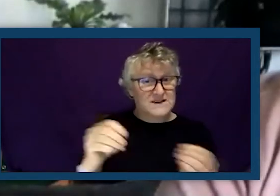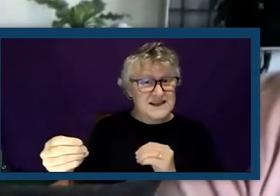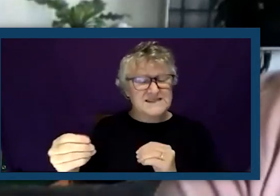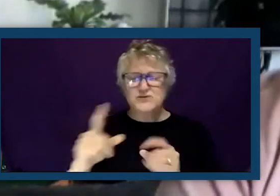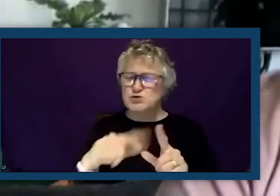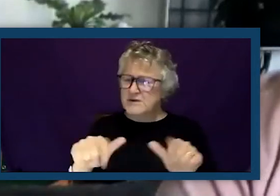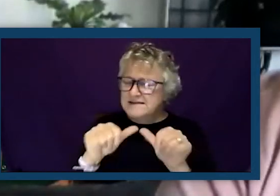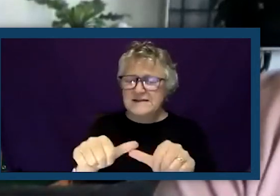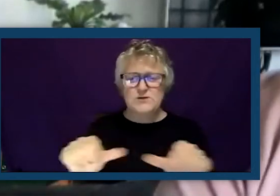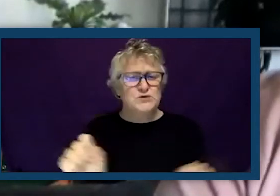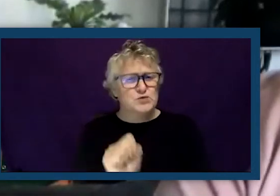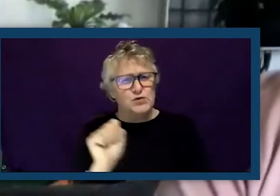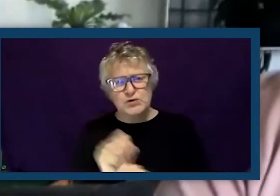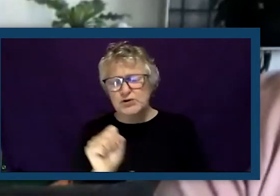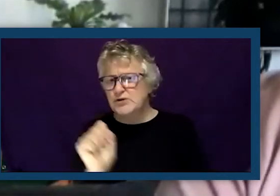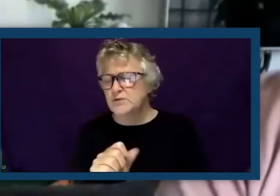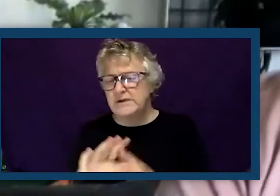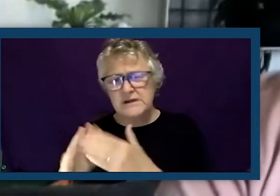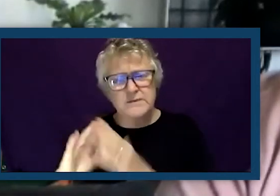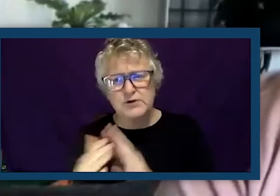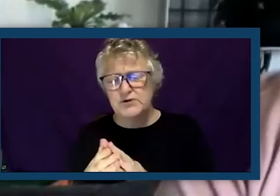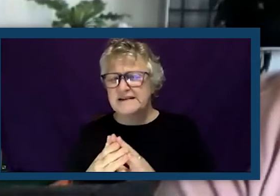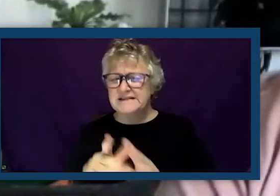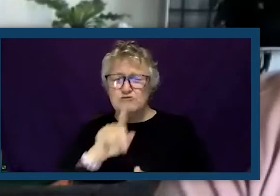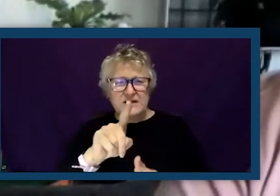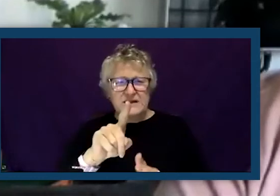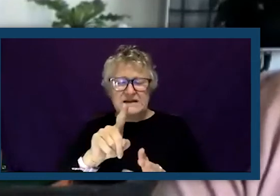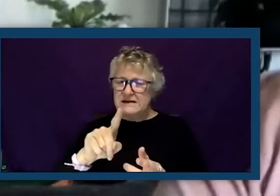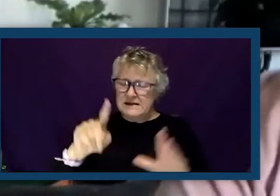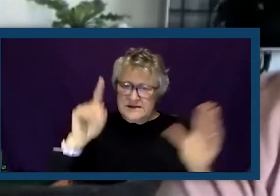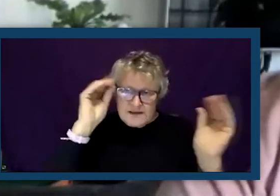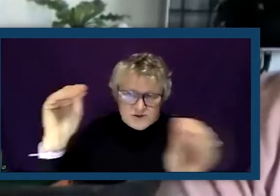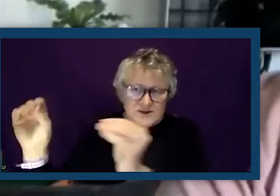communities, working with the groups on the ground to educate